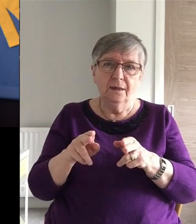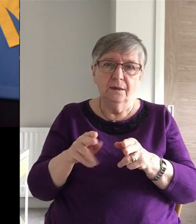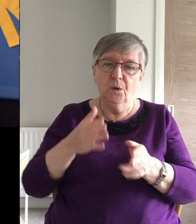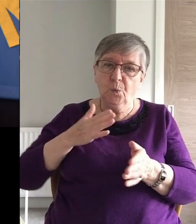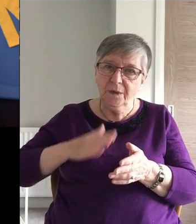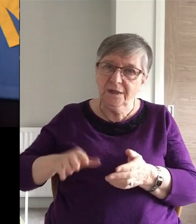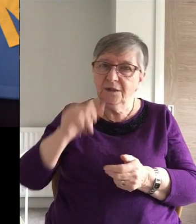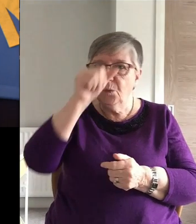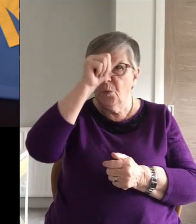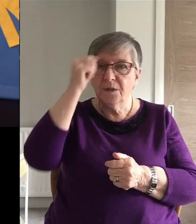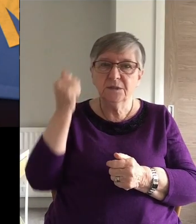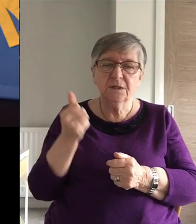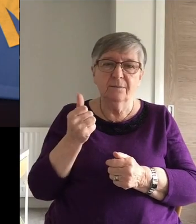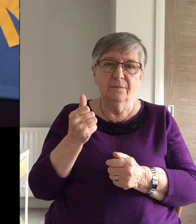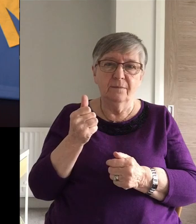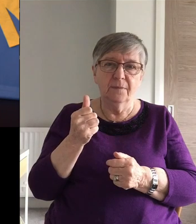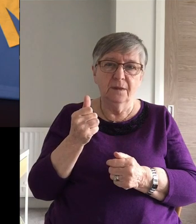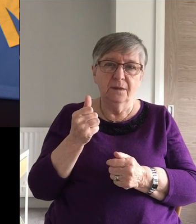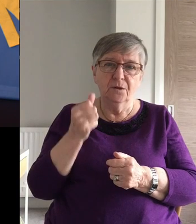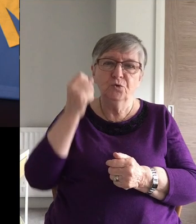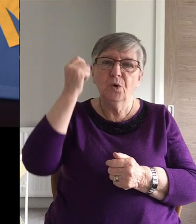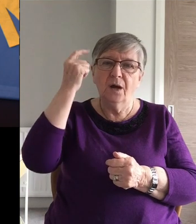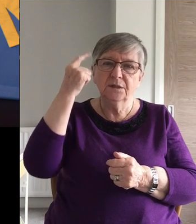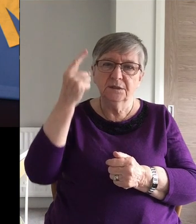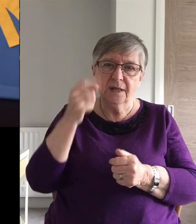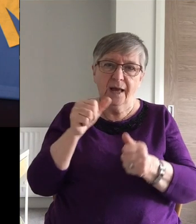We need wisdom to be able to discern.